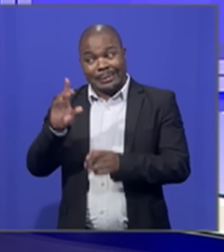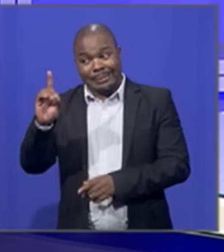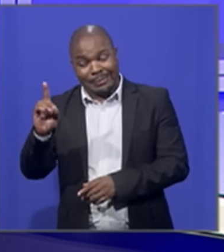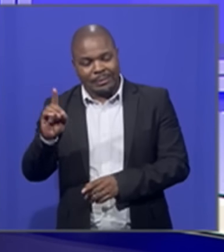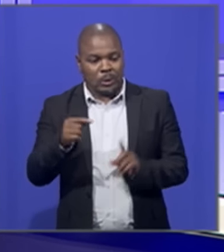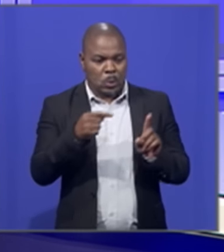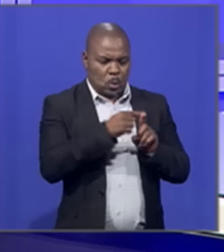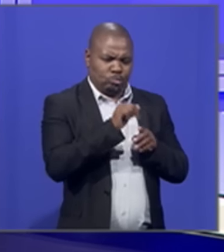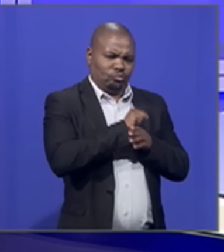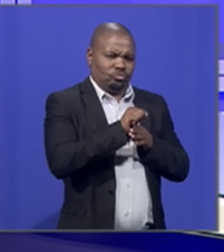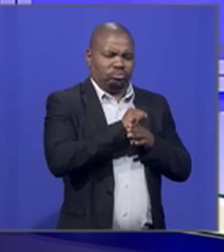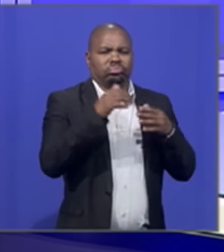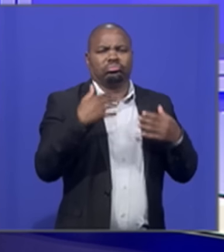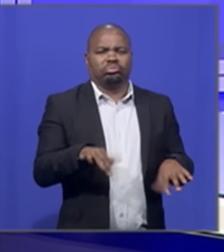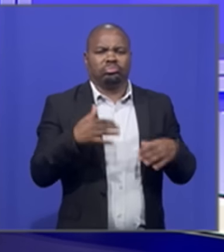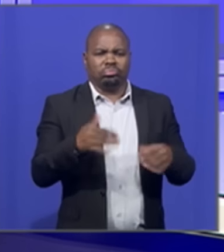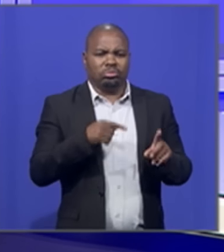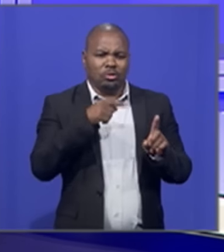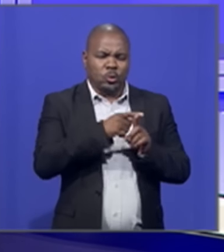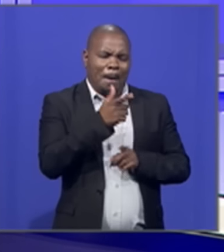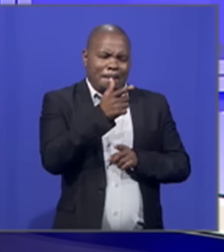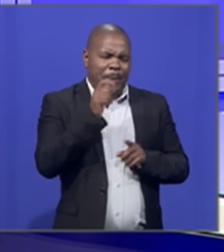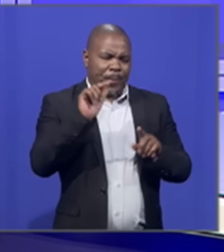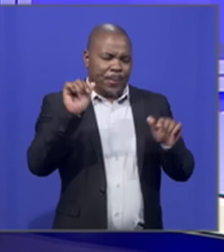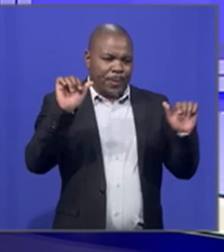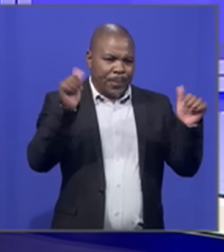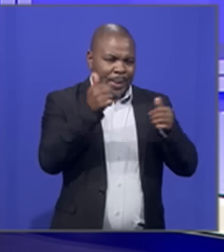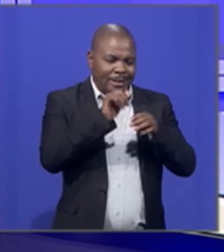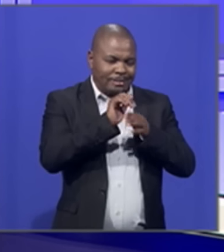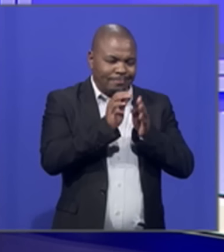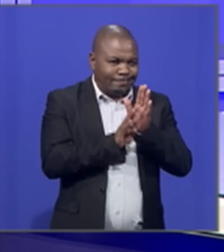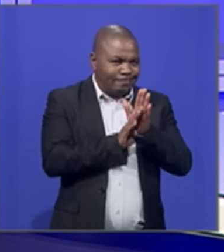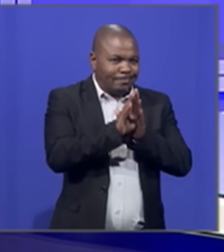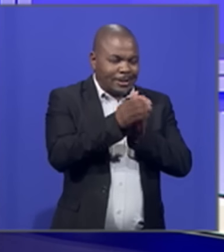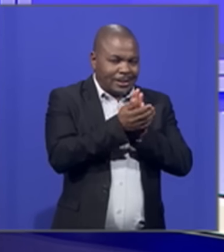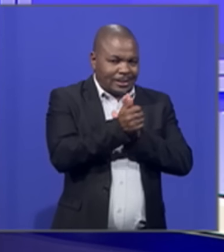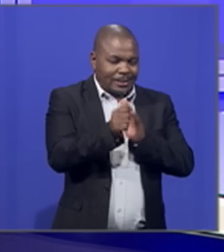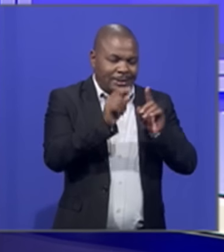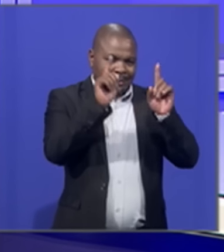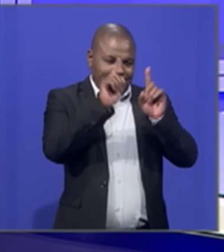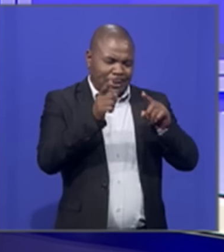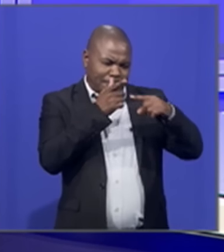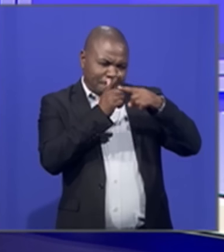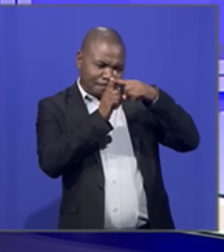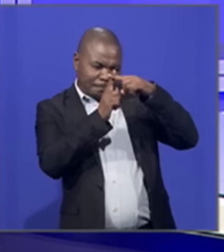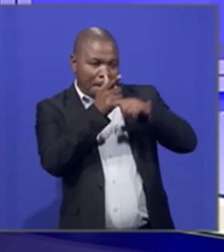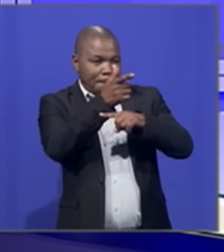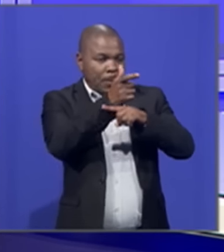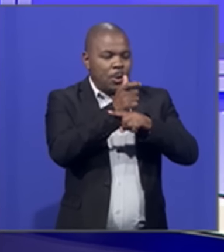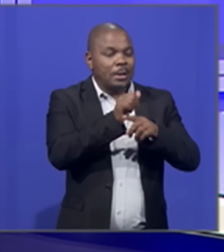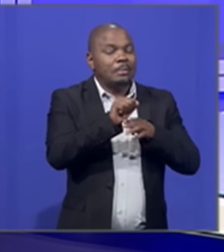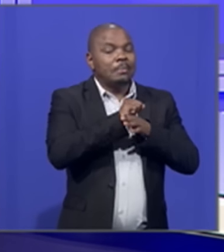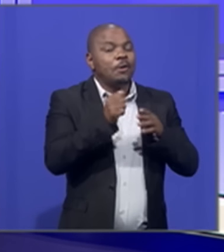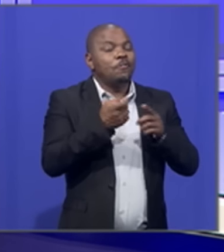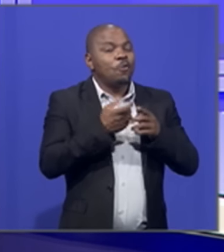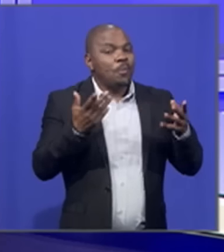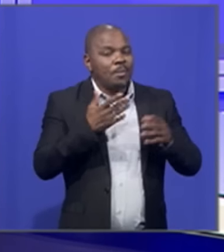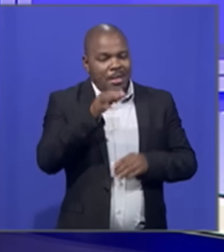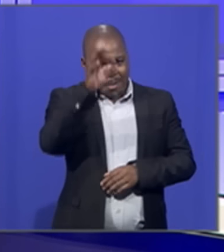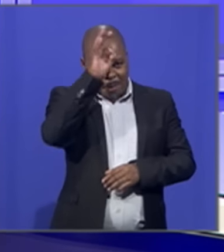yeo tseneletšego go ya go ba rasethunya maitemogelo ao a ikgethilego go ba sniper ka ditirelong tša sephodisa sa Afrika